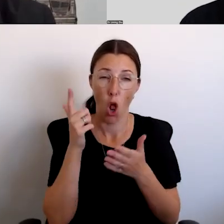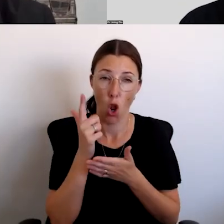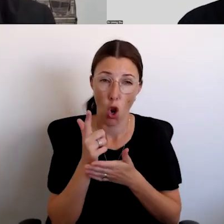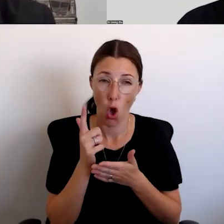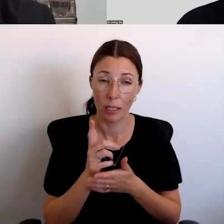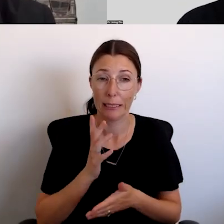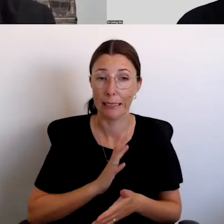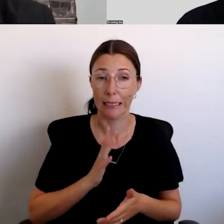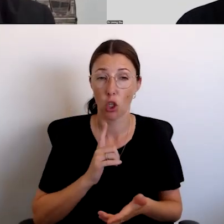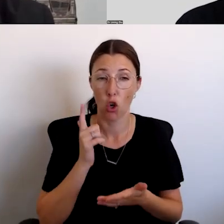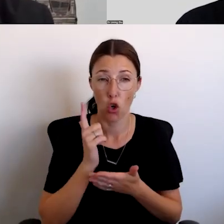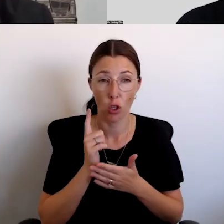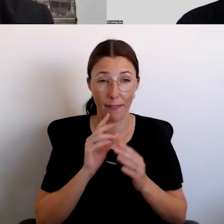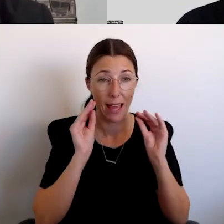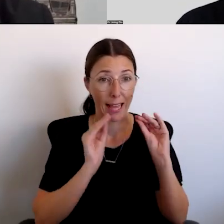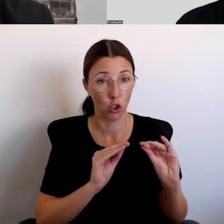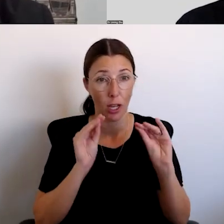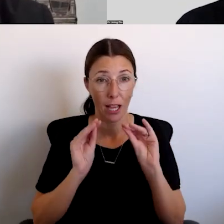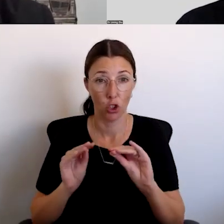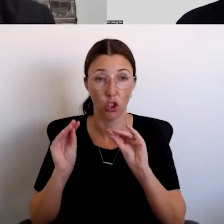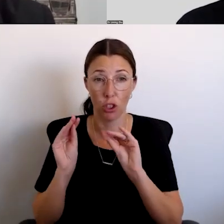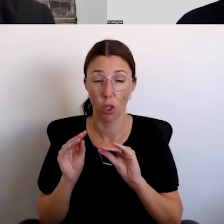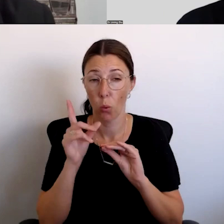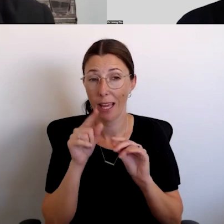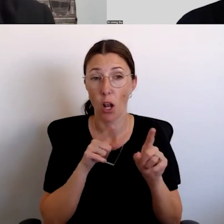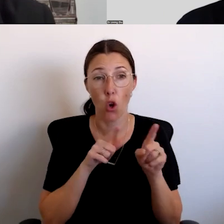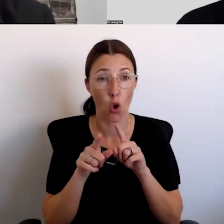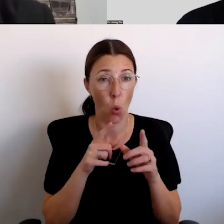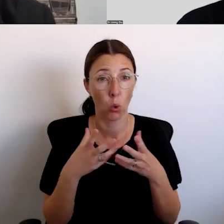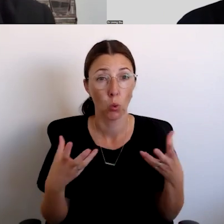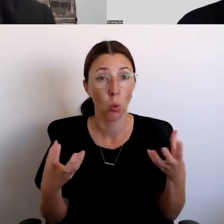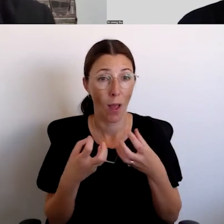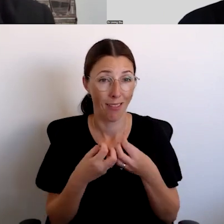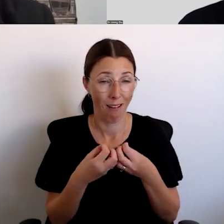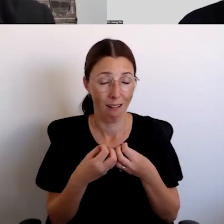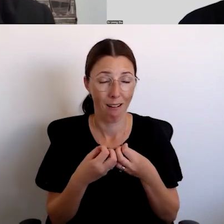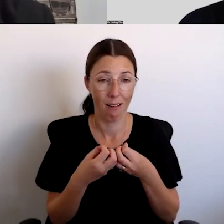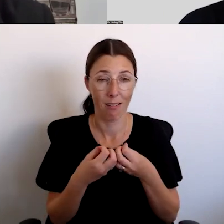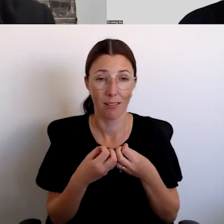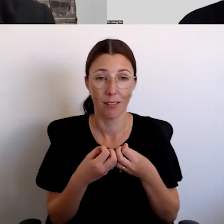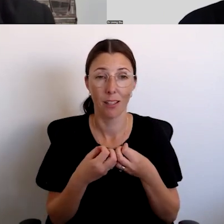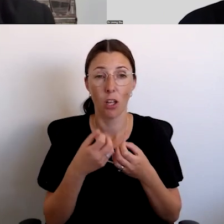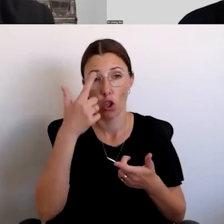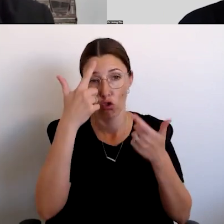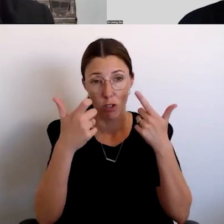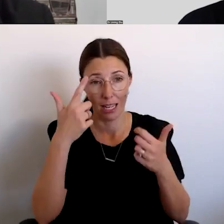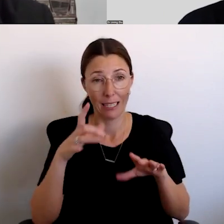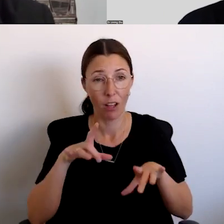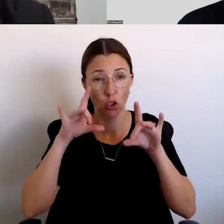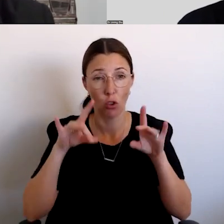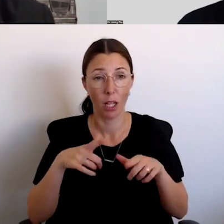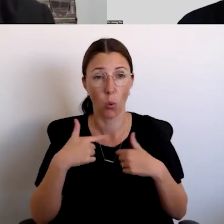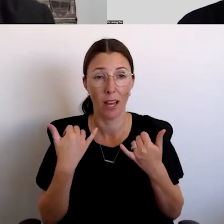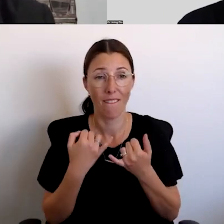we can do in this space together. We can learn together, and certainly at Creative Australia, we are also very